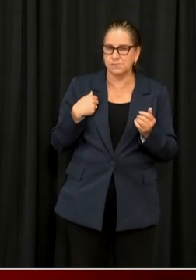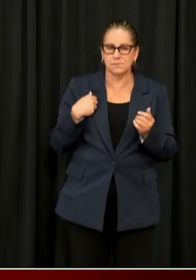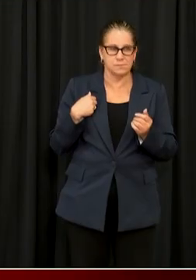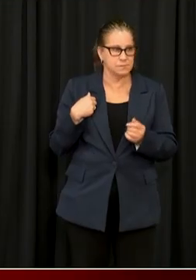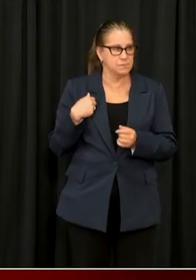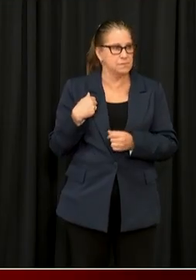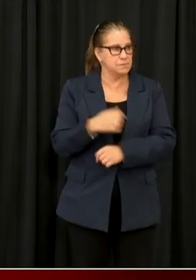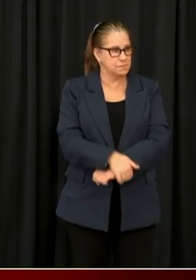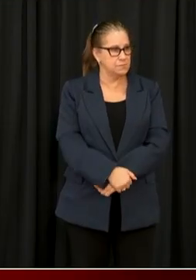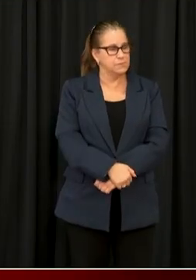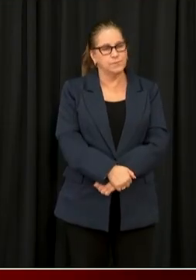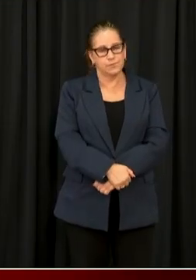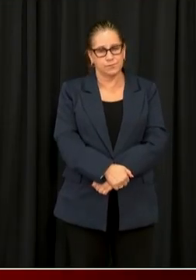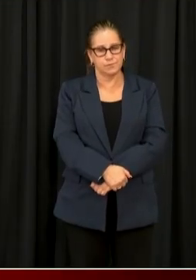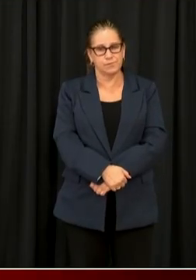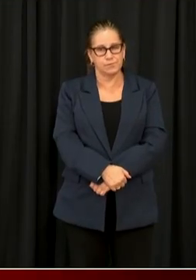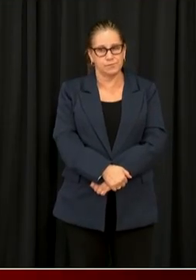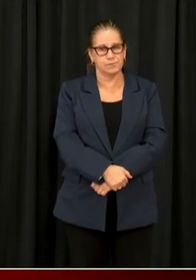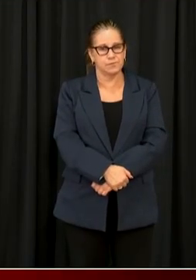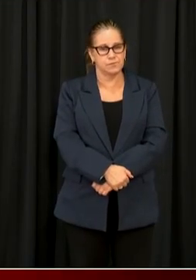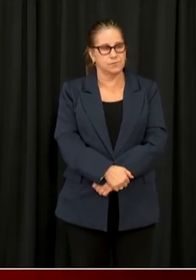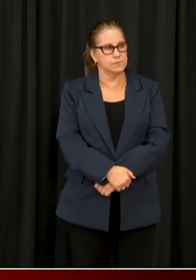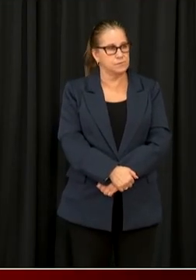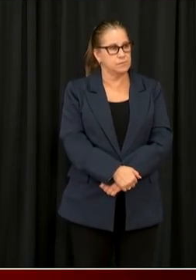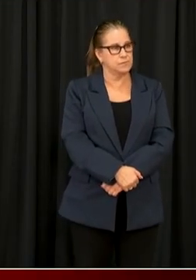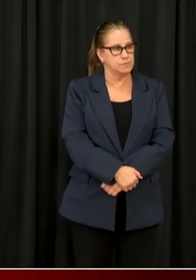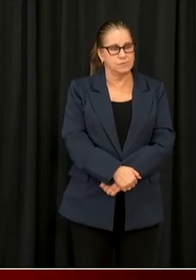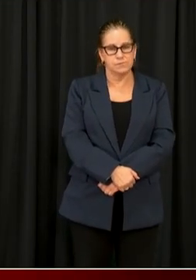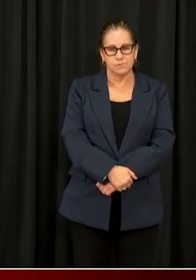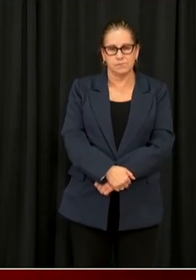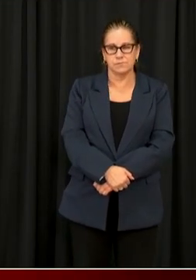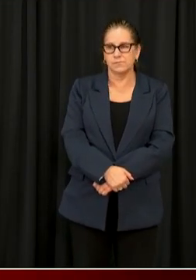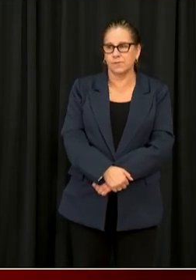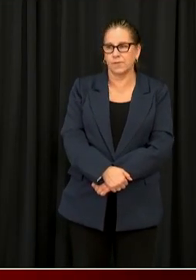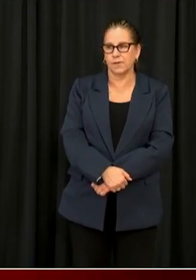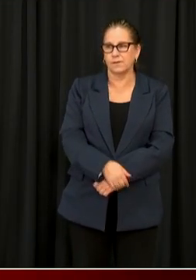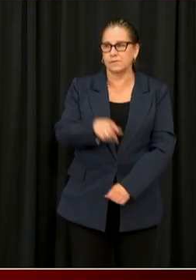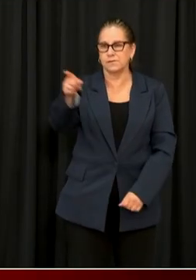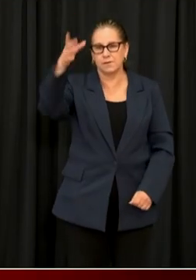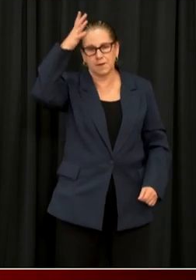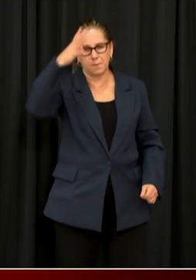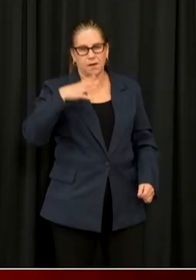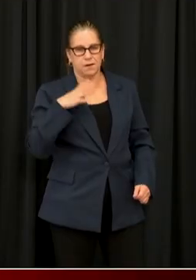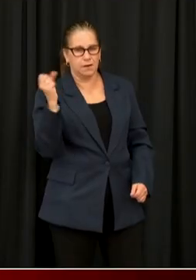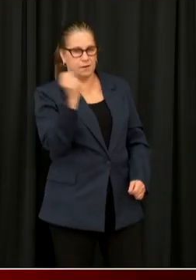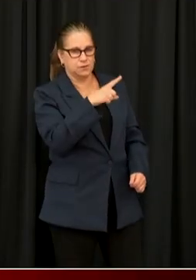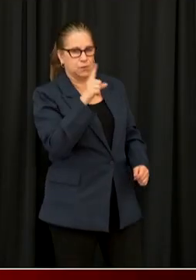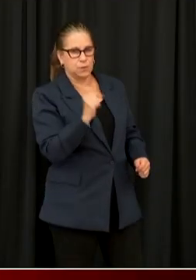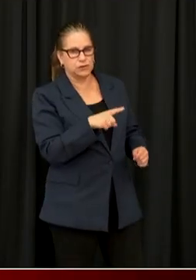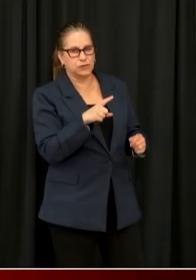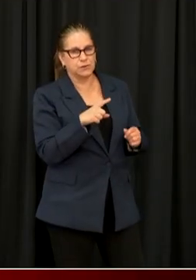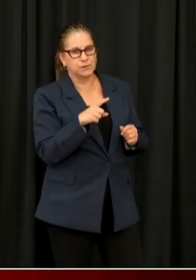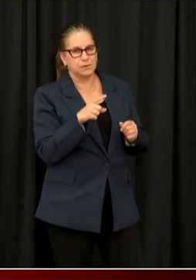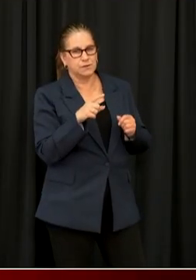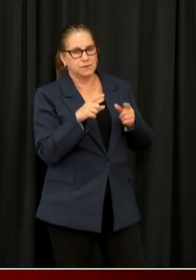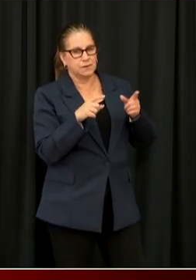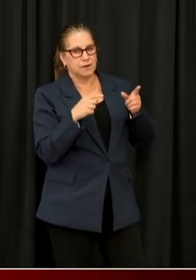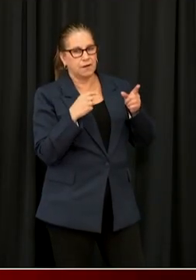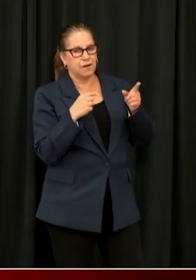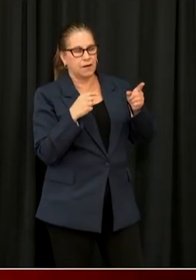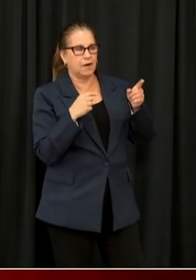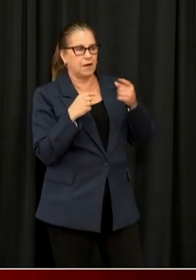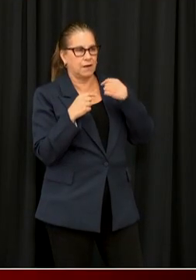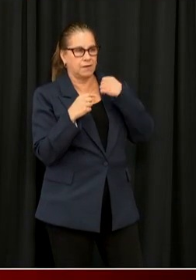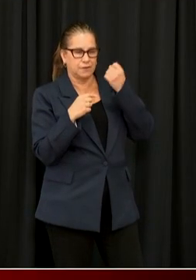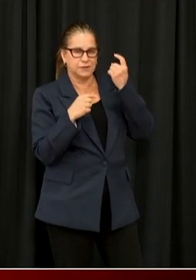Any other questions? Yes. Would you, I know clearly it was a veto-proof majority, but would you consider vetoing that